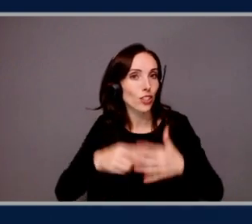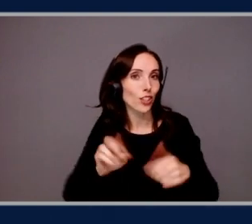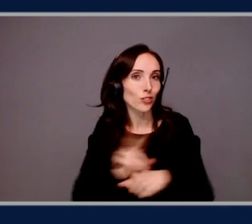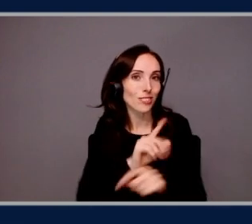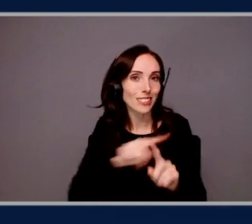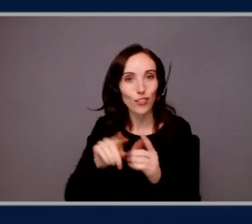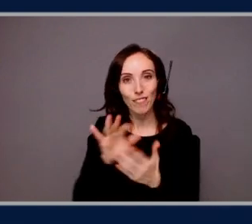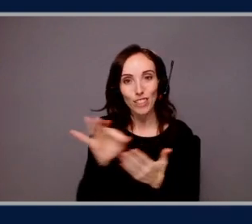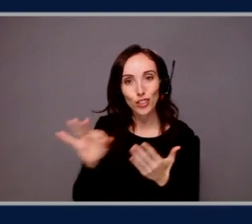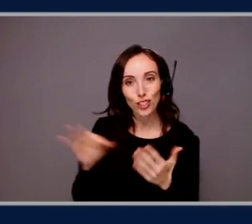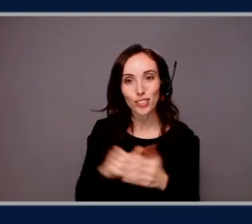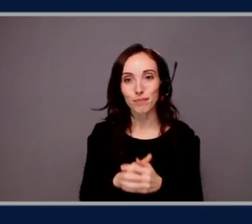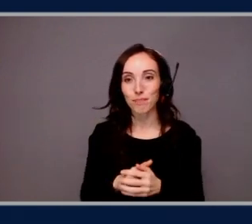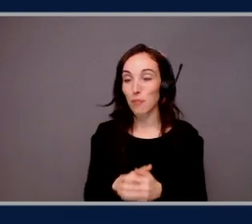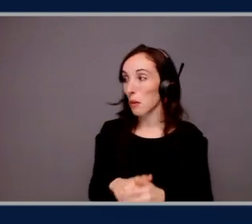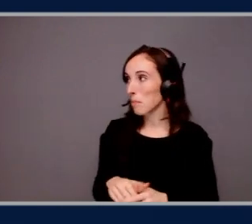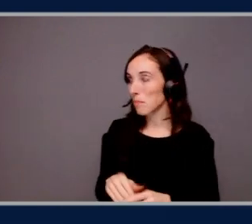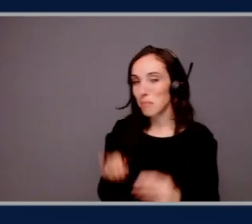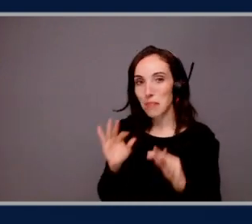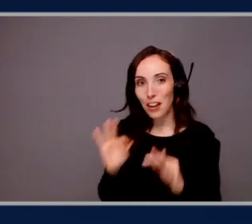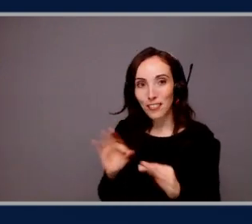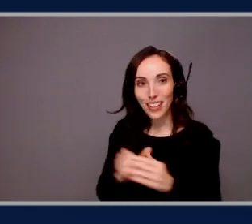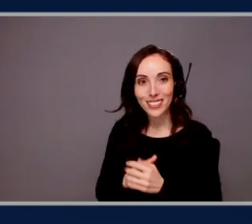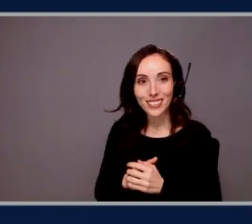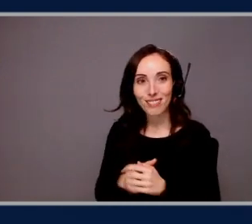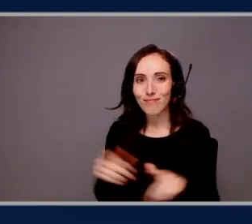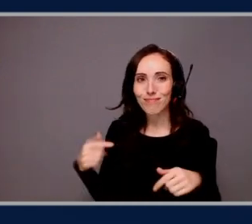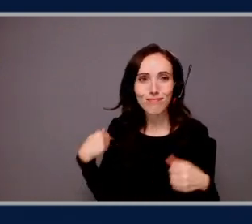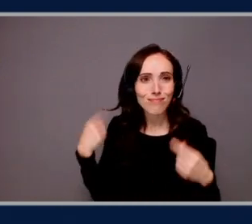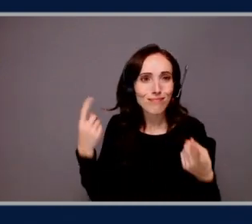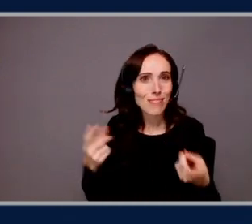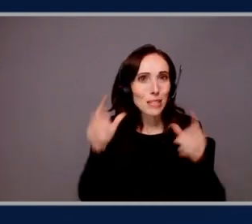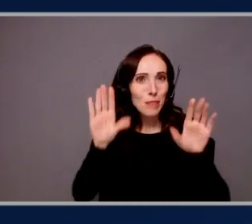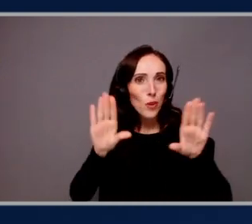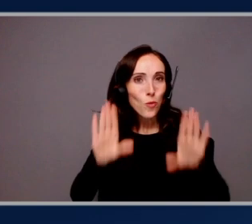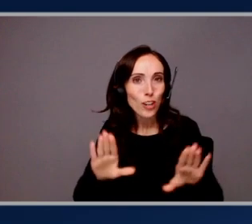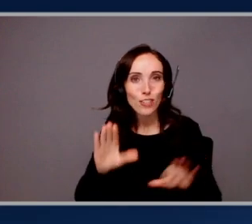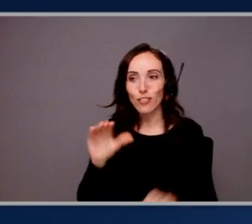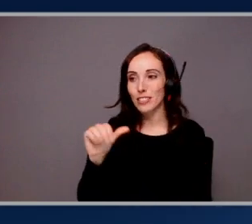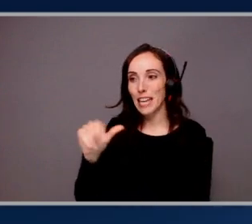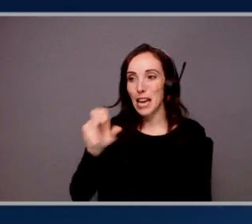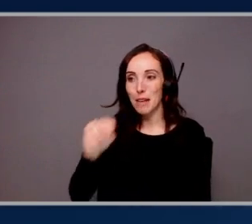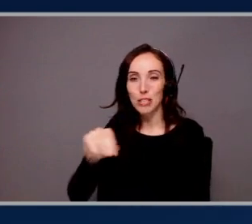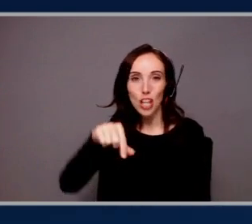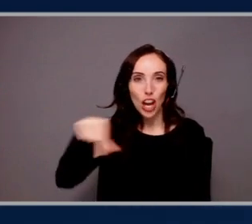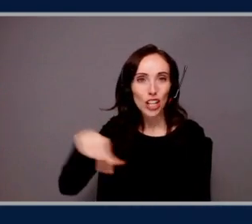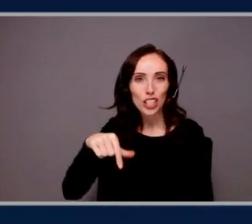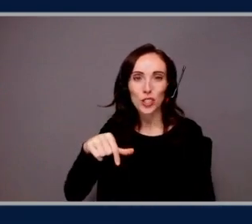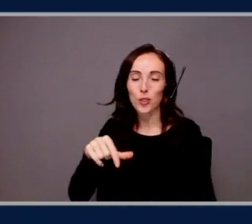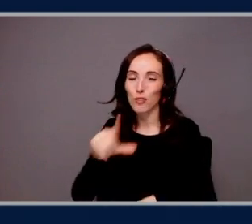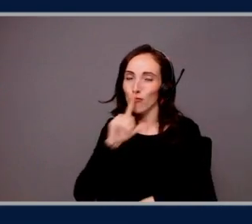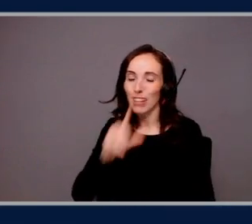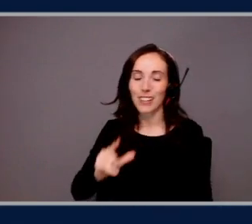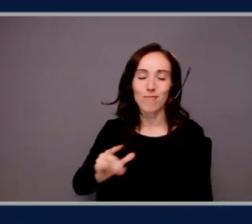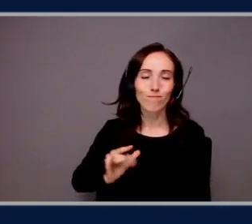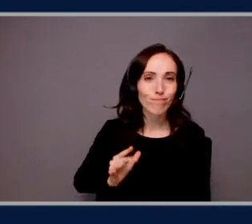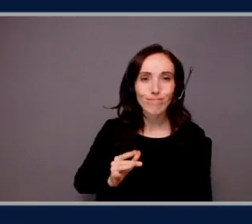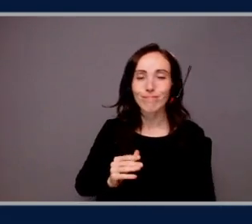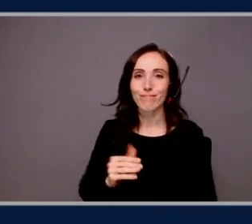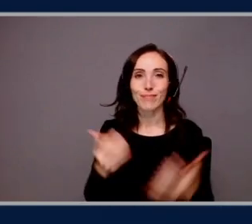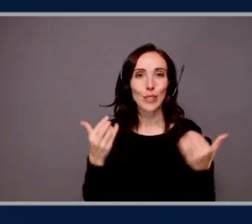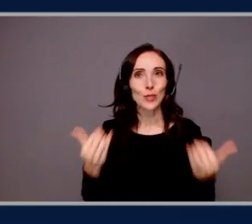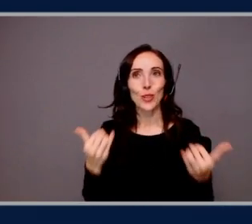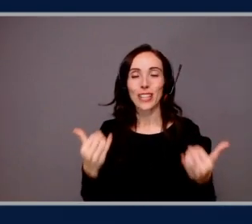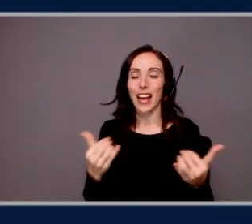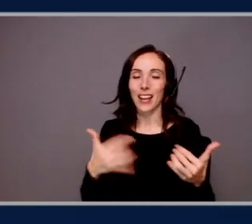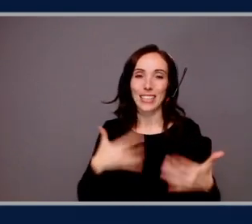Yeah. Perfect. Well, hey, this has been wonderful. Thank you. Amazon Q has been on fire today. We're so excited to have you here on stage